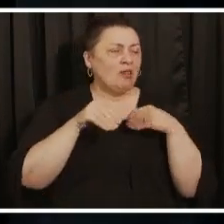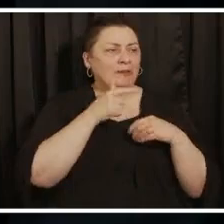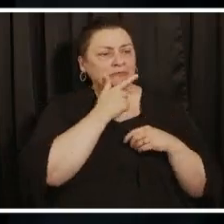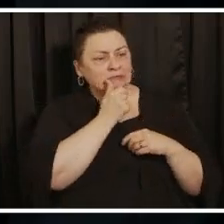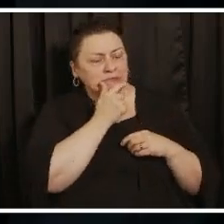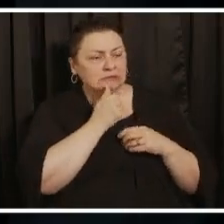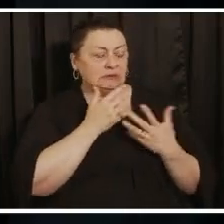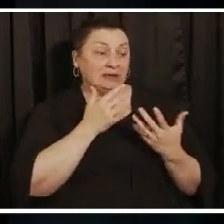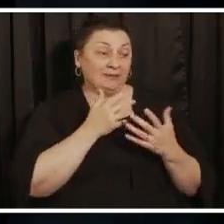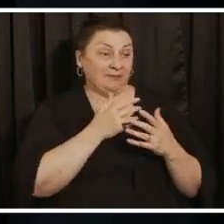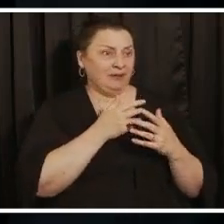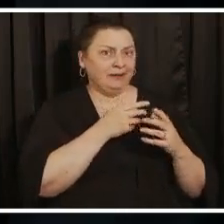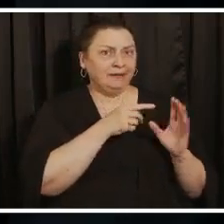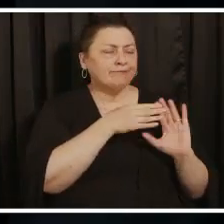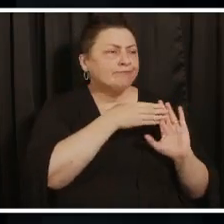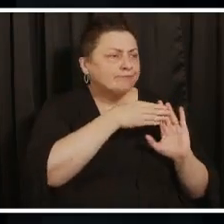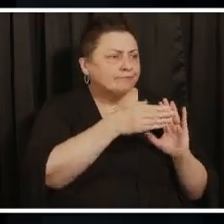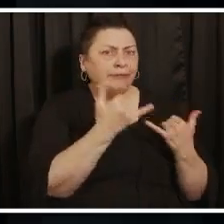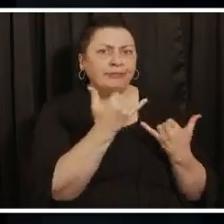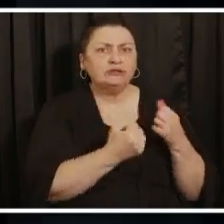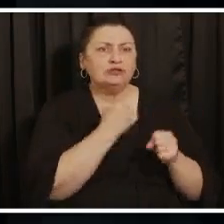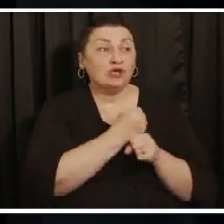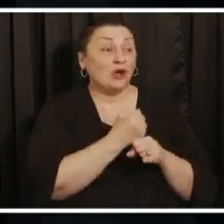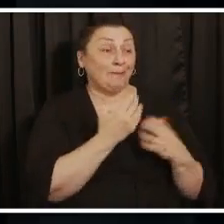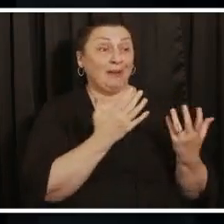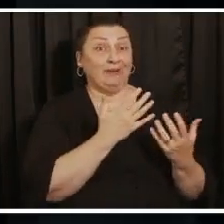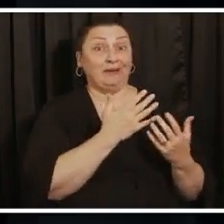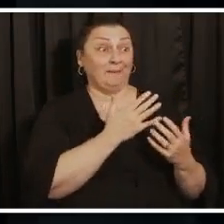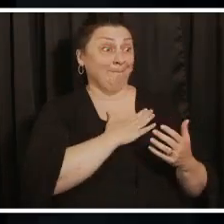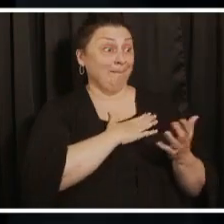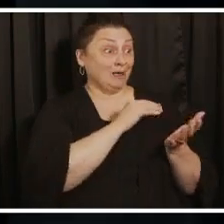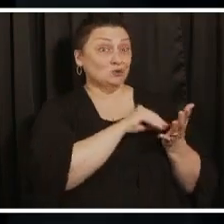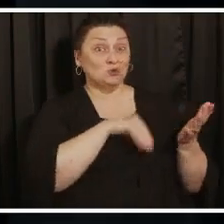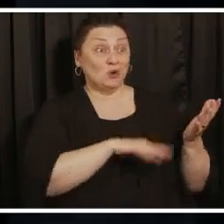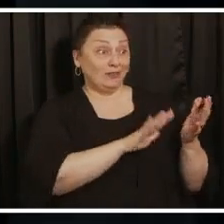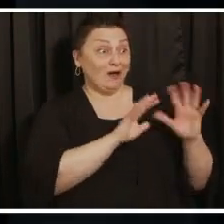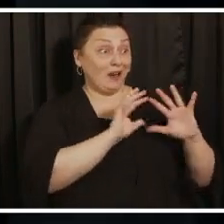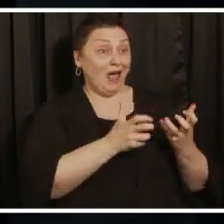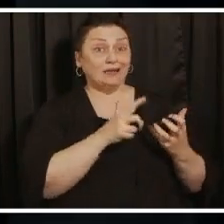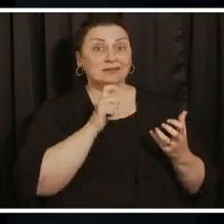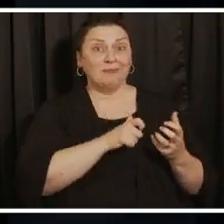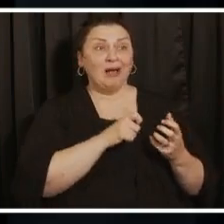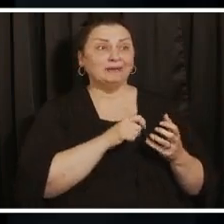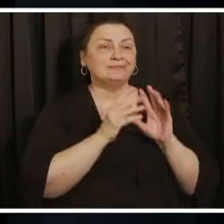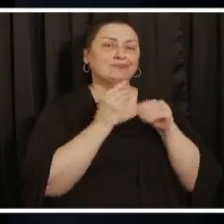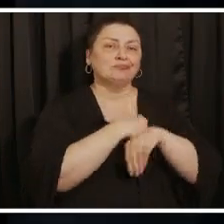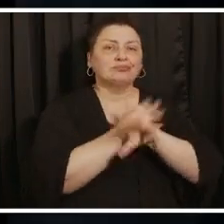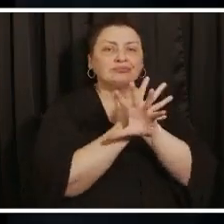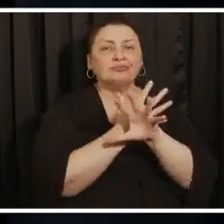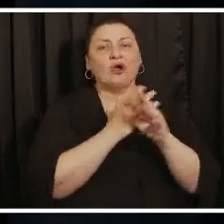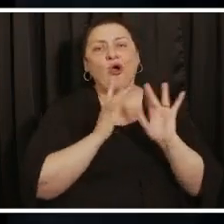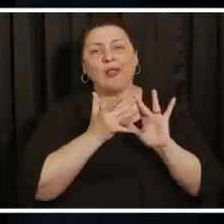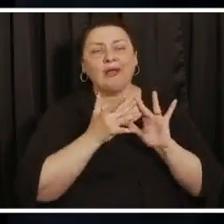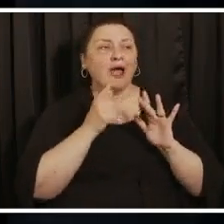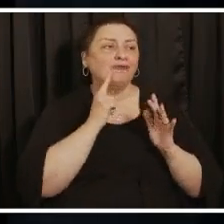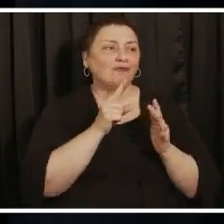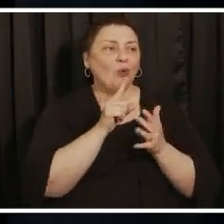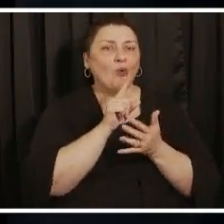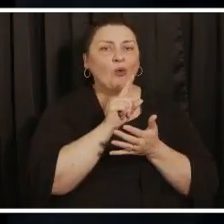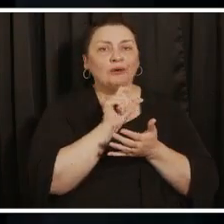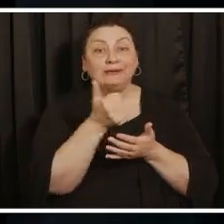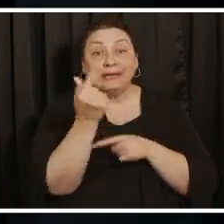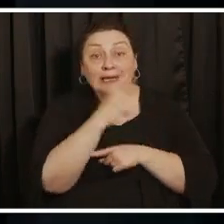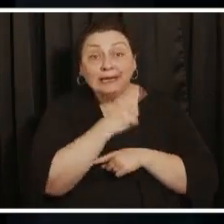days or a week, your class might have to go online if there is an outbreak in the class, but that is done in the service